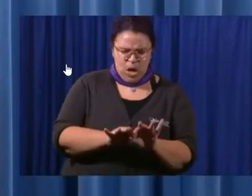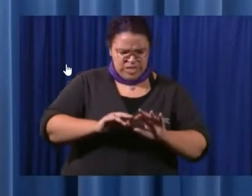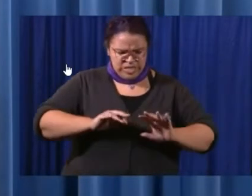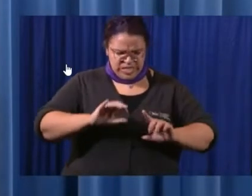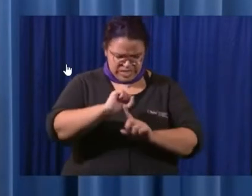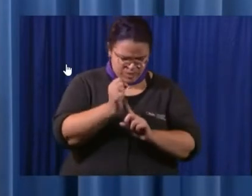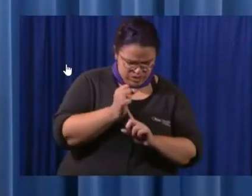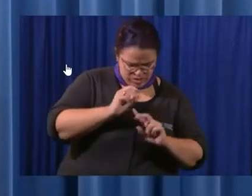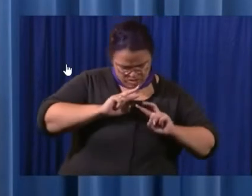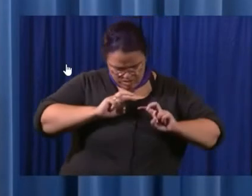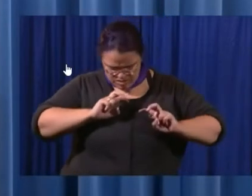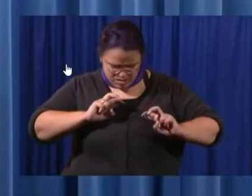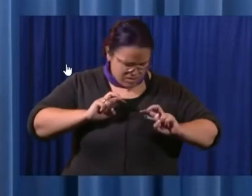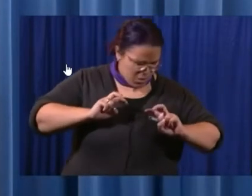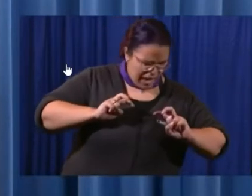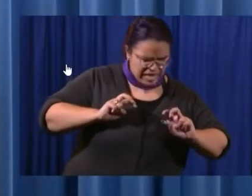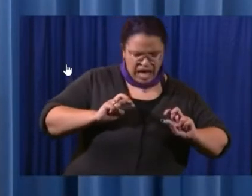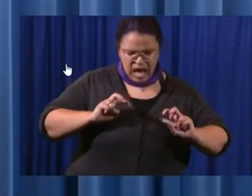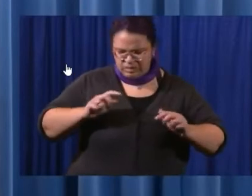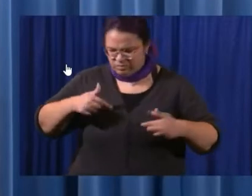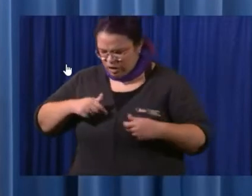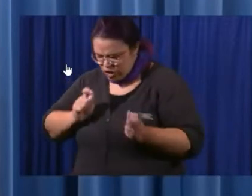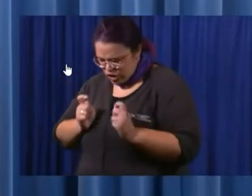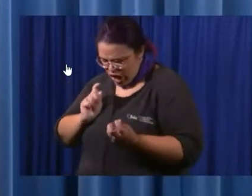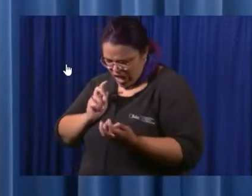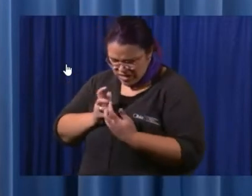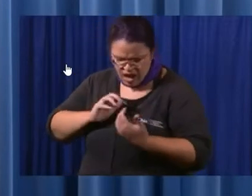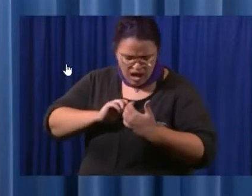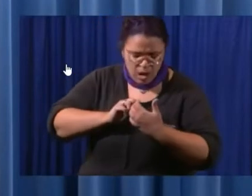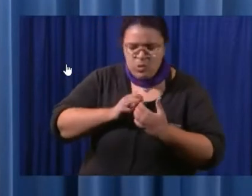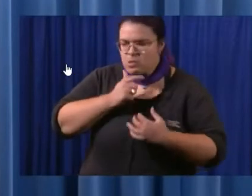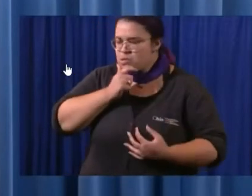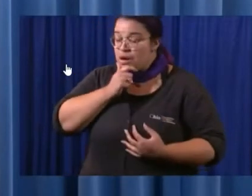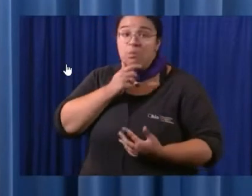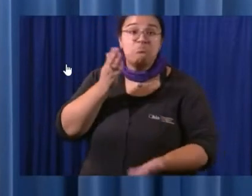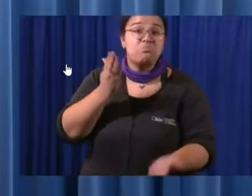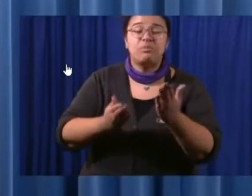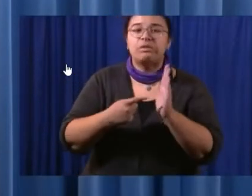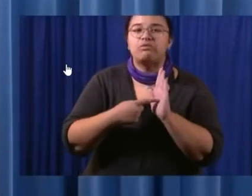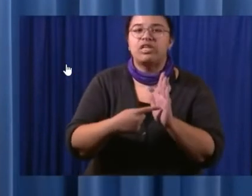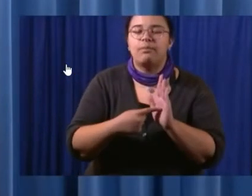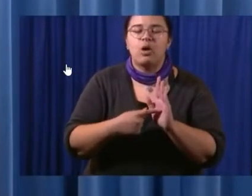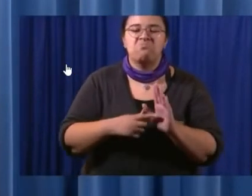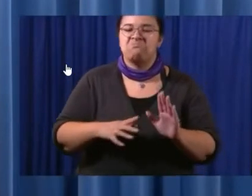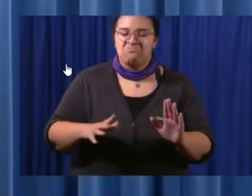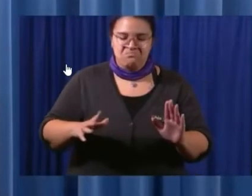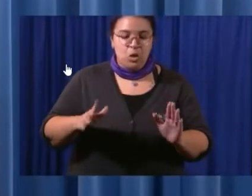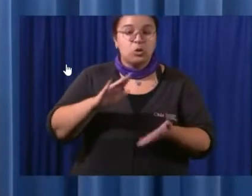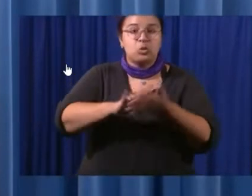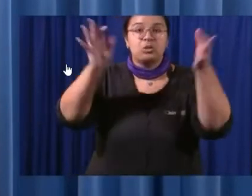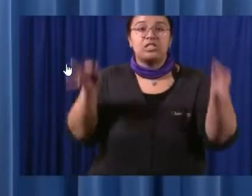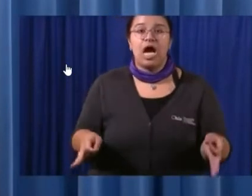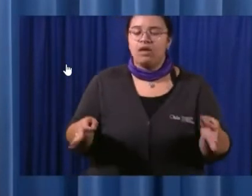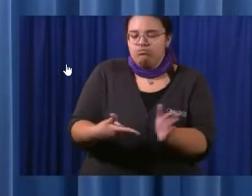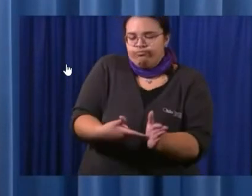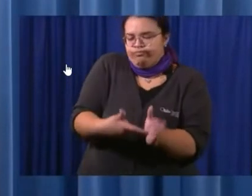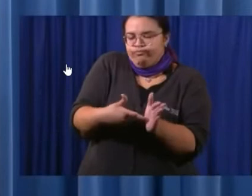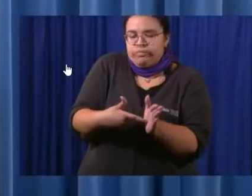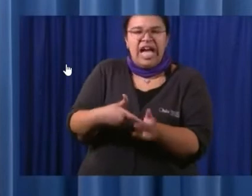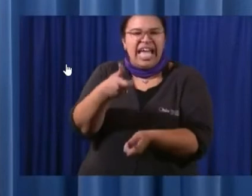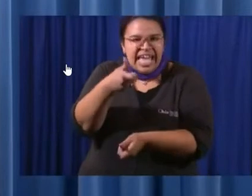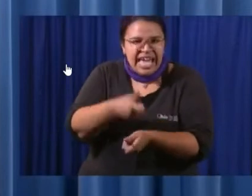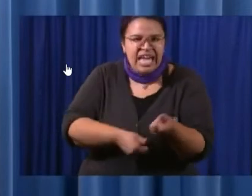schools will come up with different ways of trying to do that. It may be a school says every student, no matter what age, wears a mask while you're on